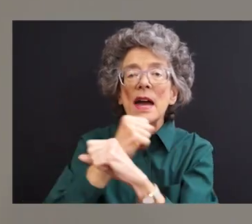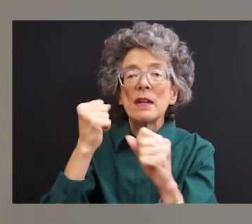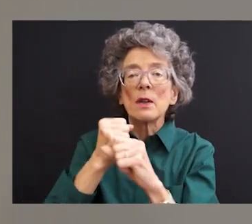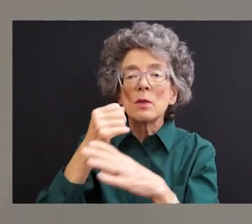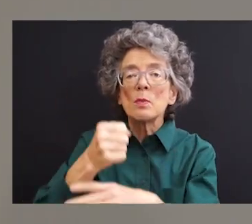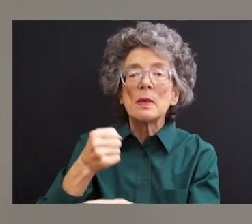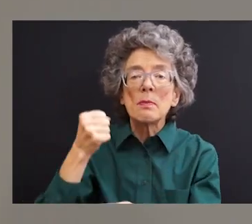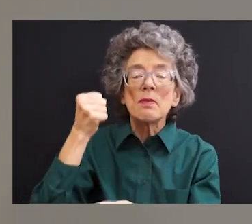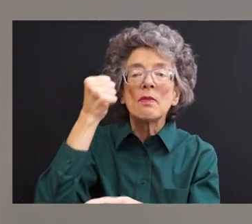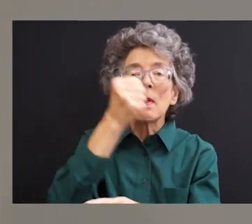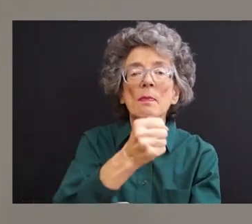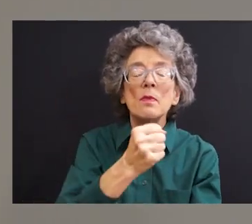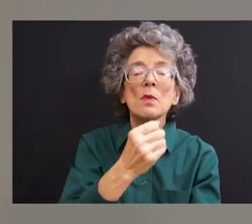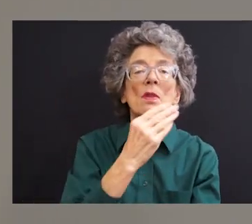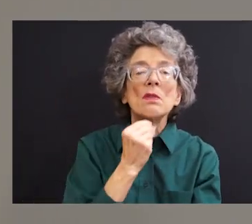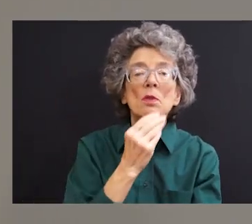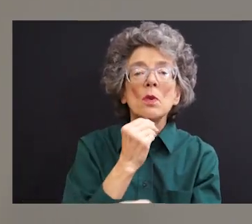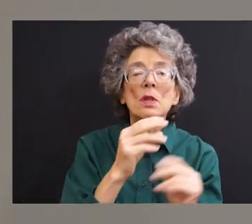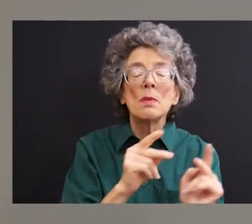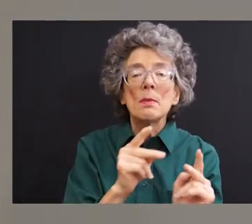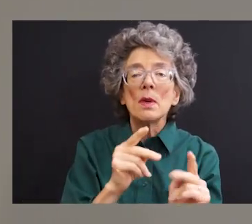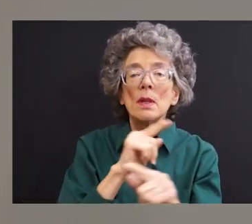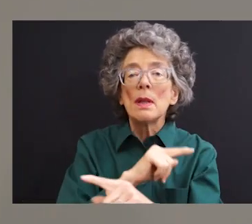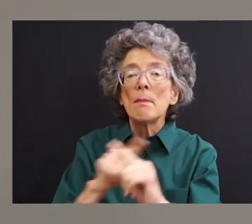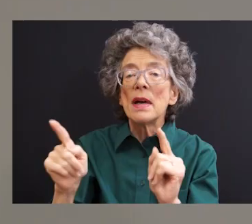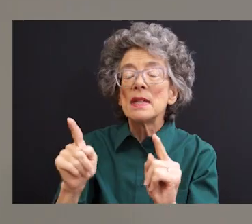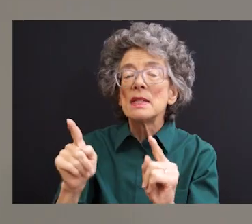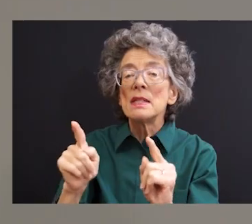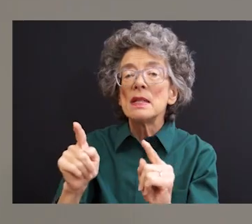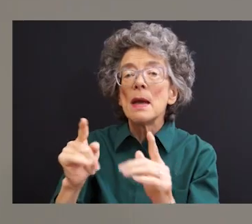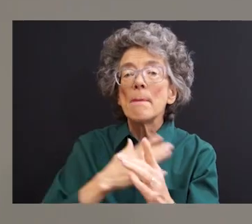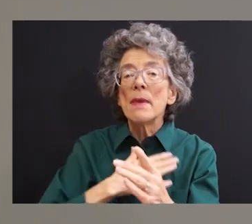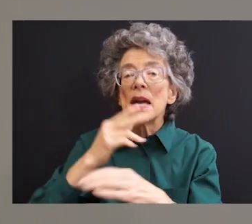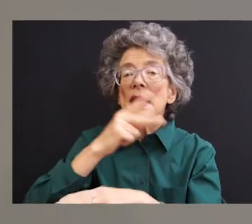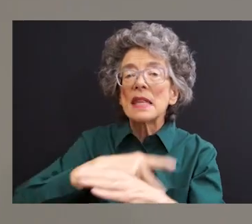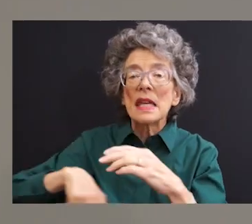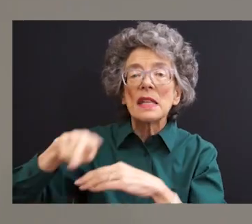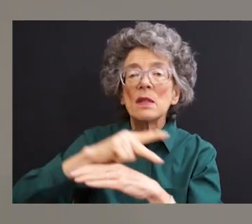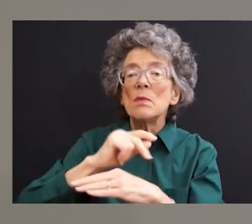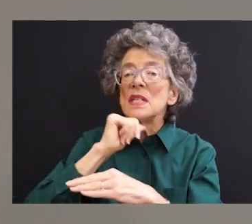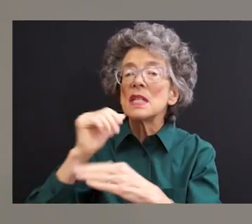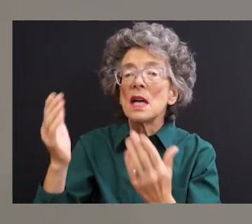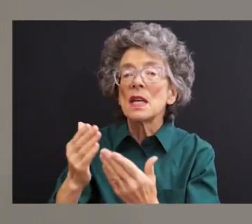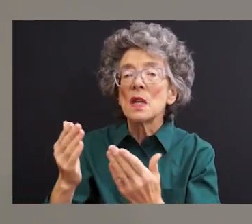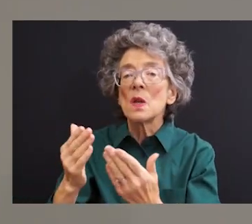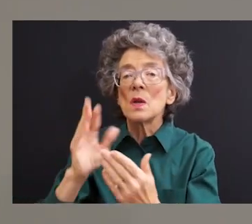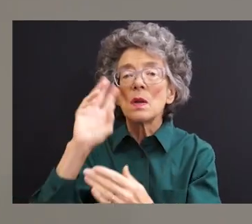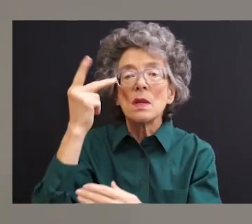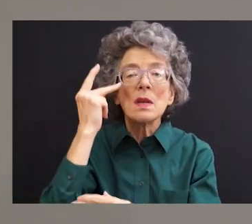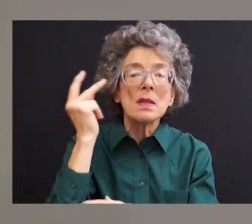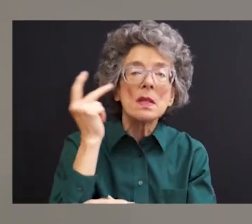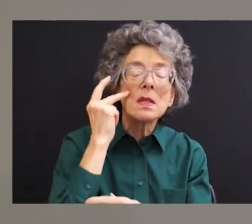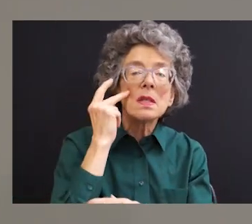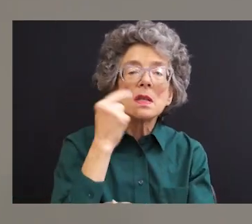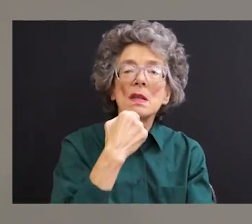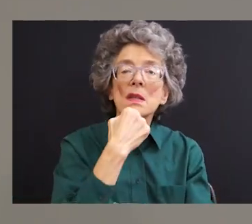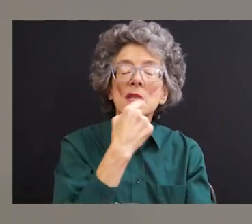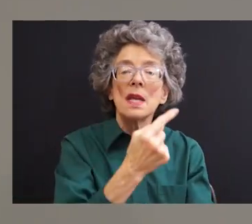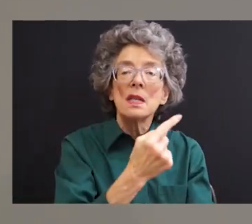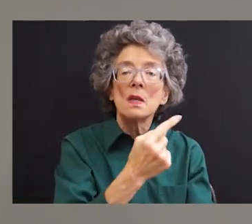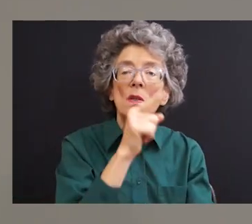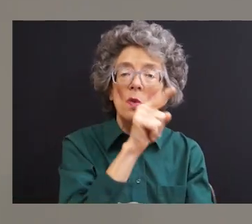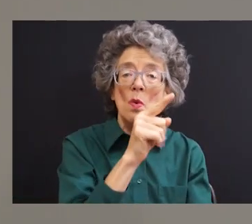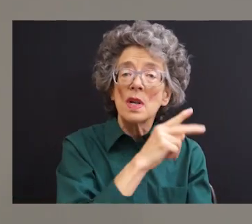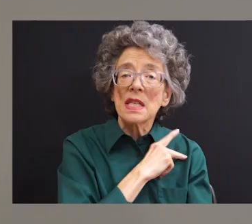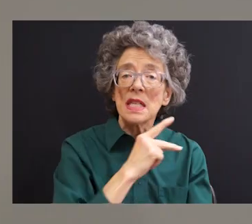over to the Jews. But as it is, my kingdom is not here." So Pilate said to him, "Then you